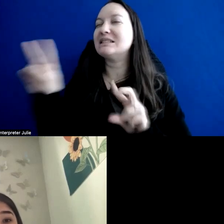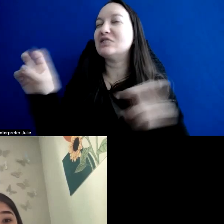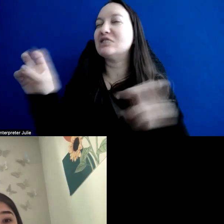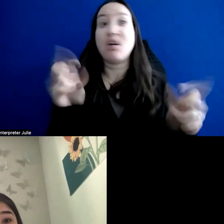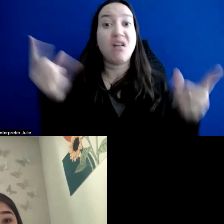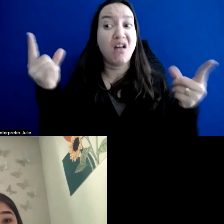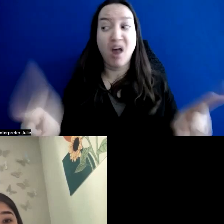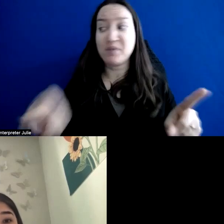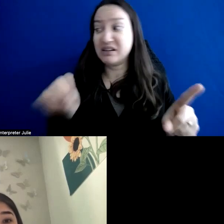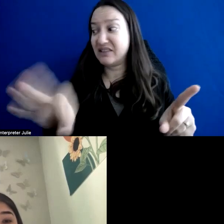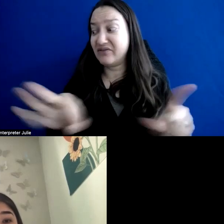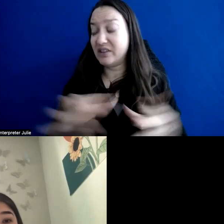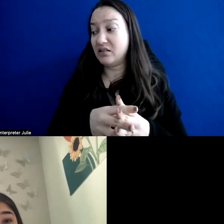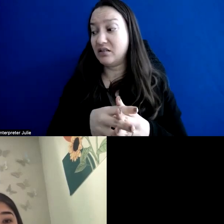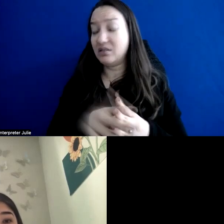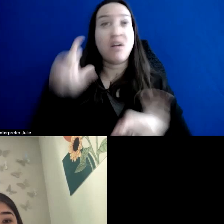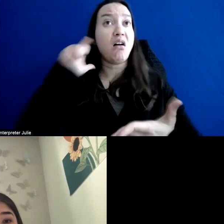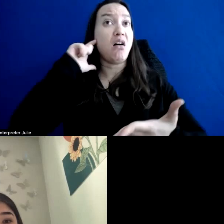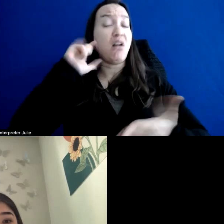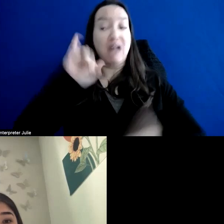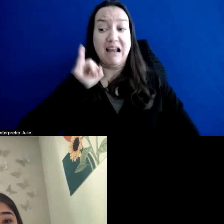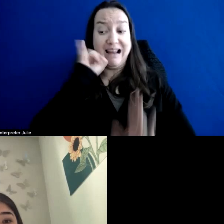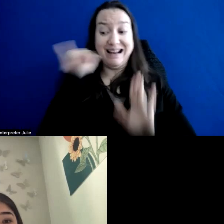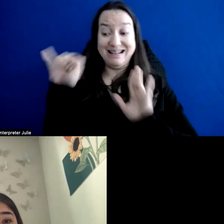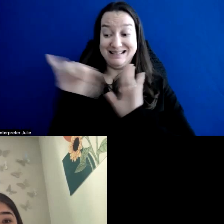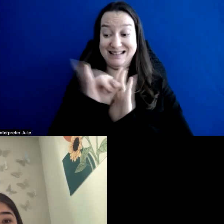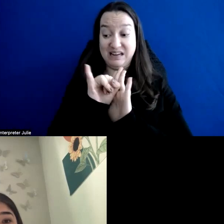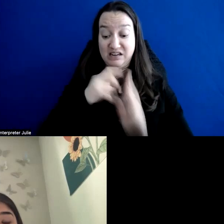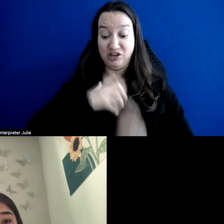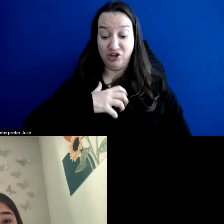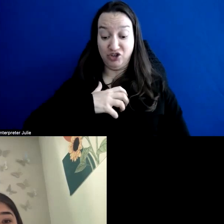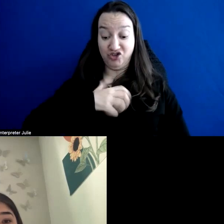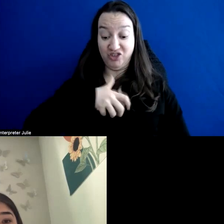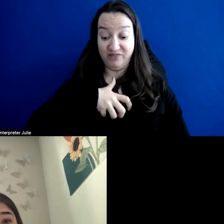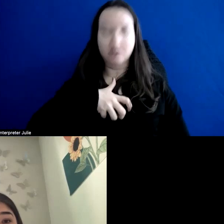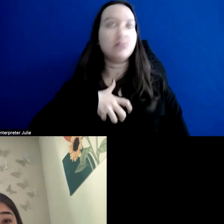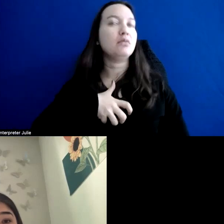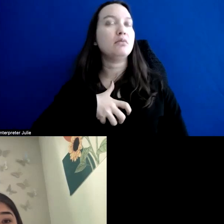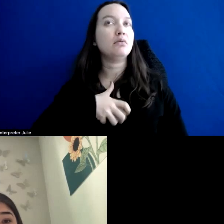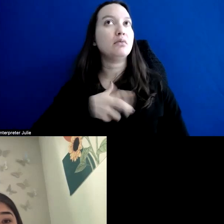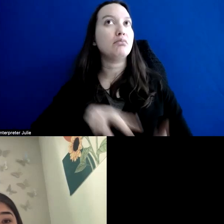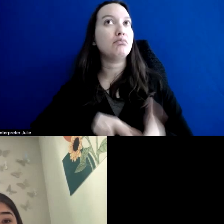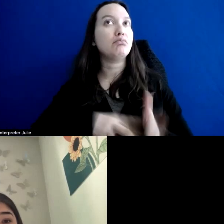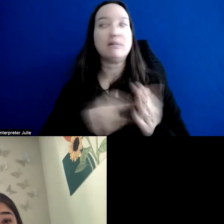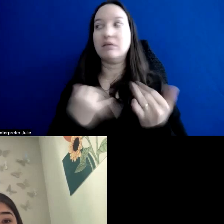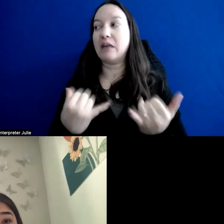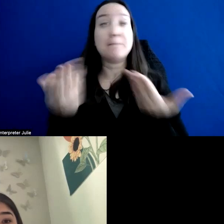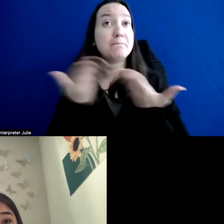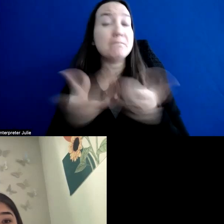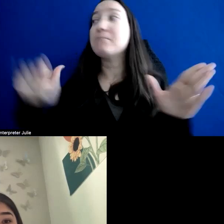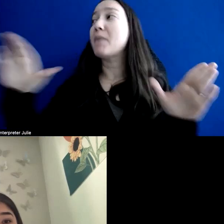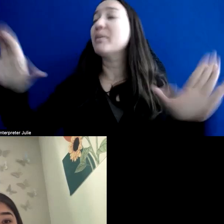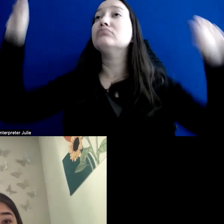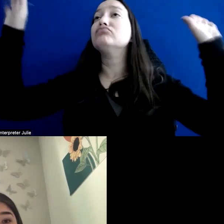What happens when identities shift and what does it mean today to say in public, I